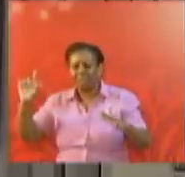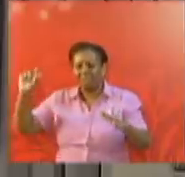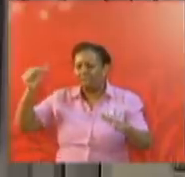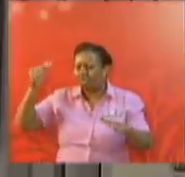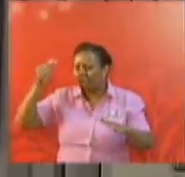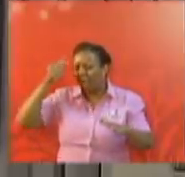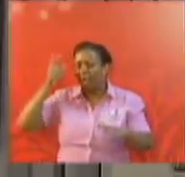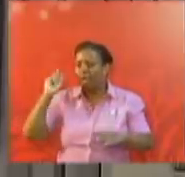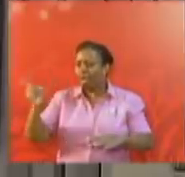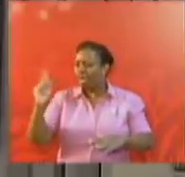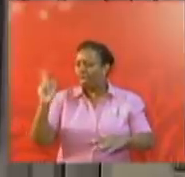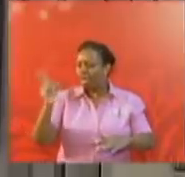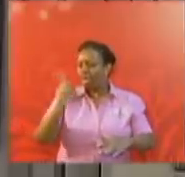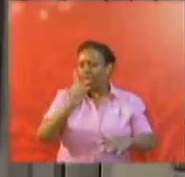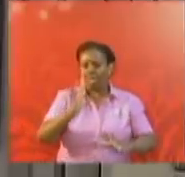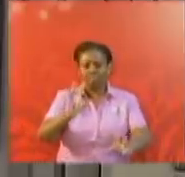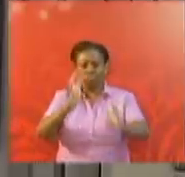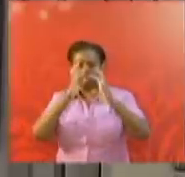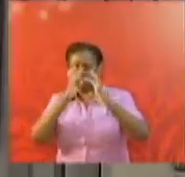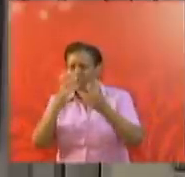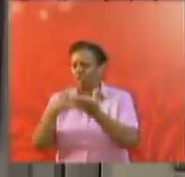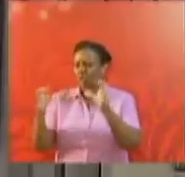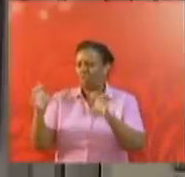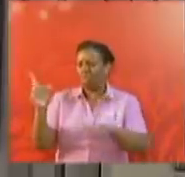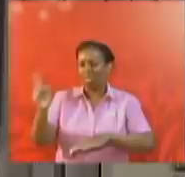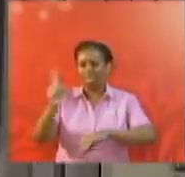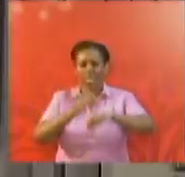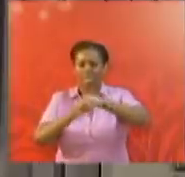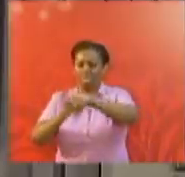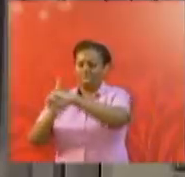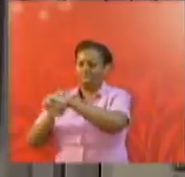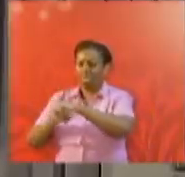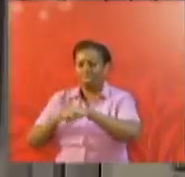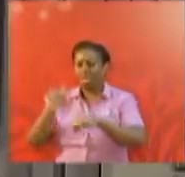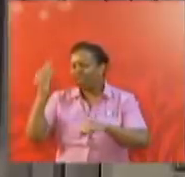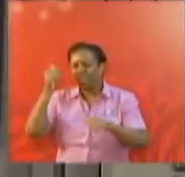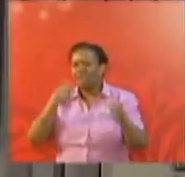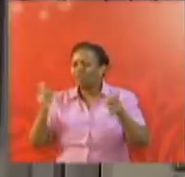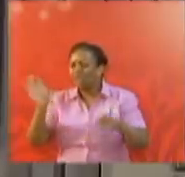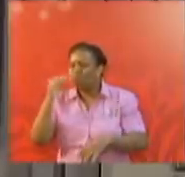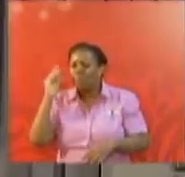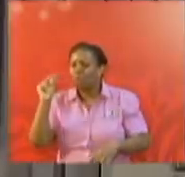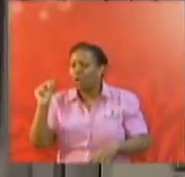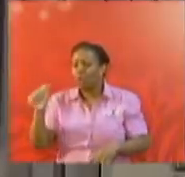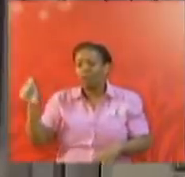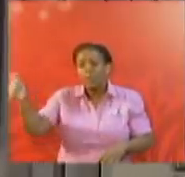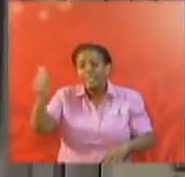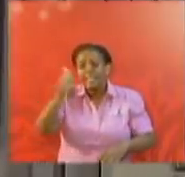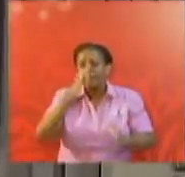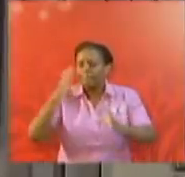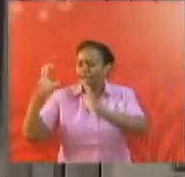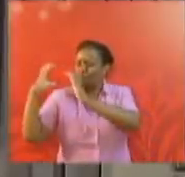you what you can and cannot do in your home. So that's one. 2, the issue of clarification. I was